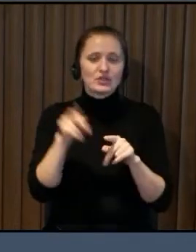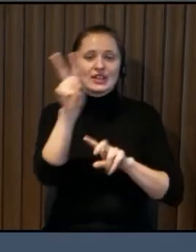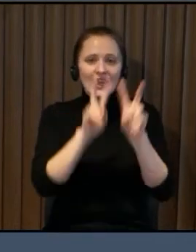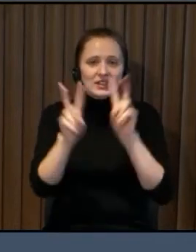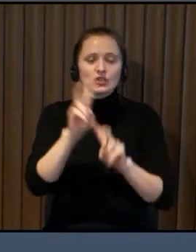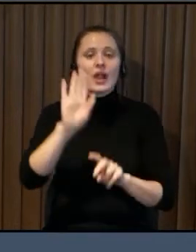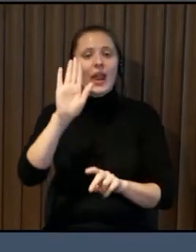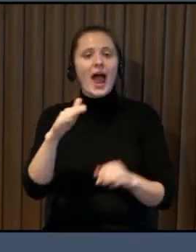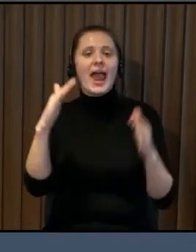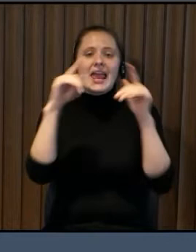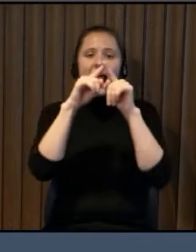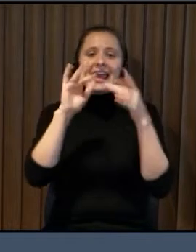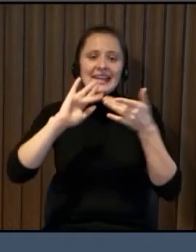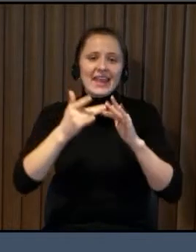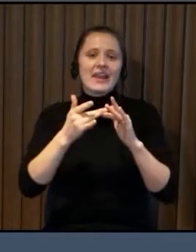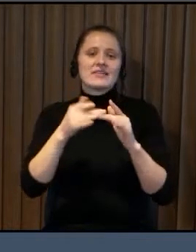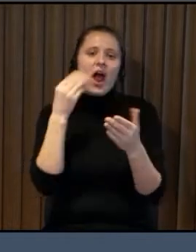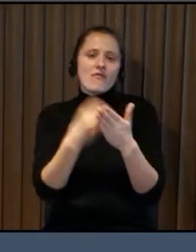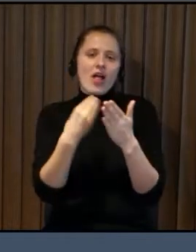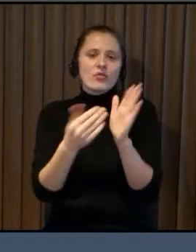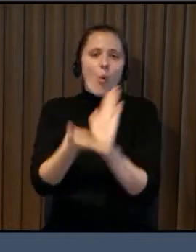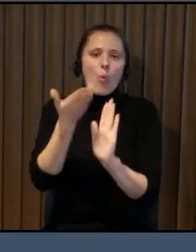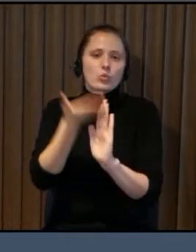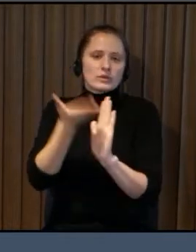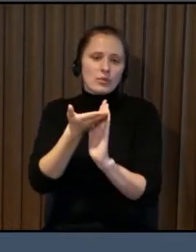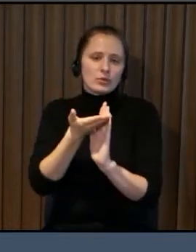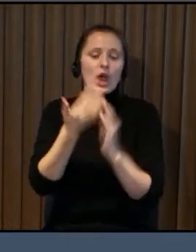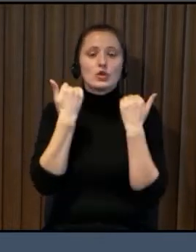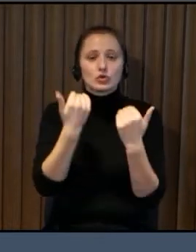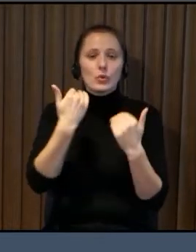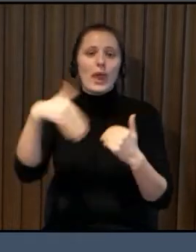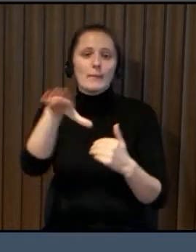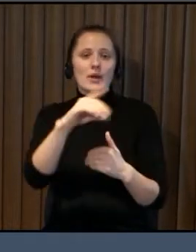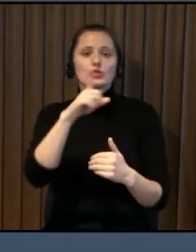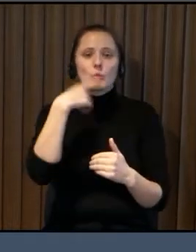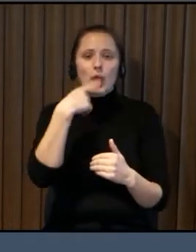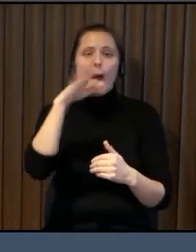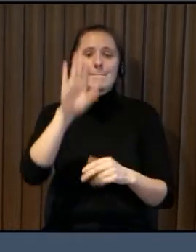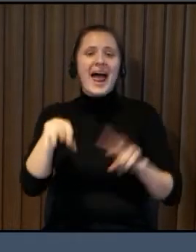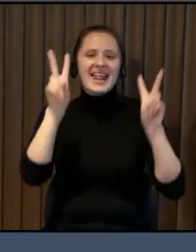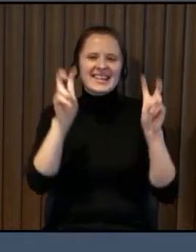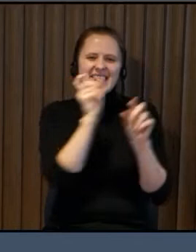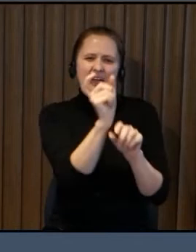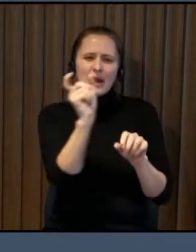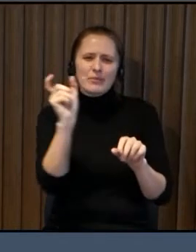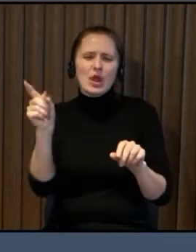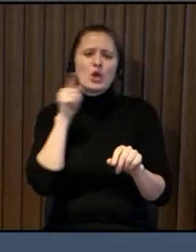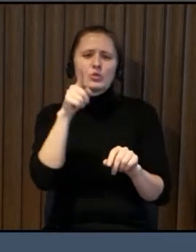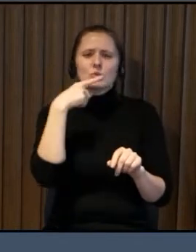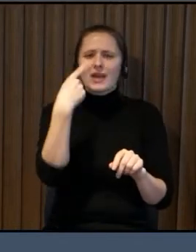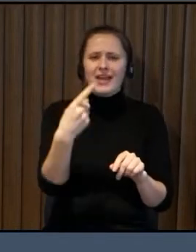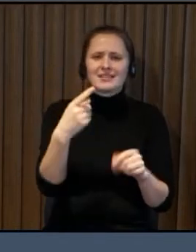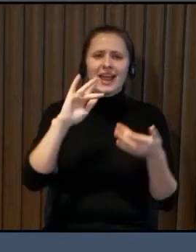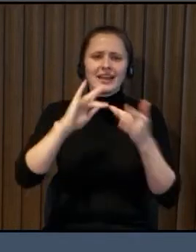testing is for the quality improvement. And today we are speaking